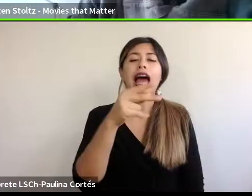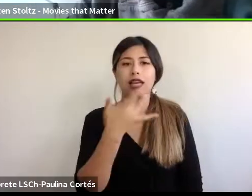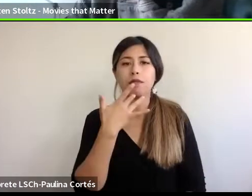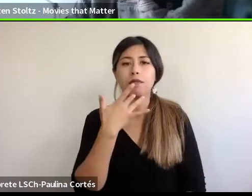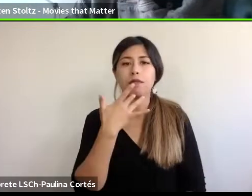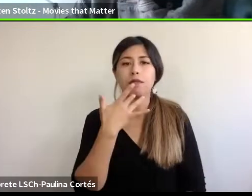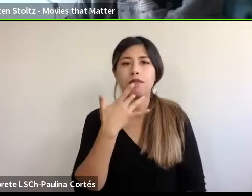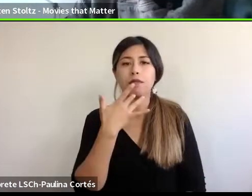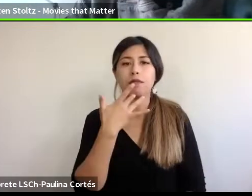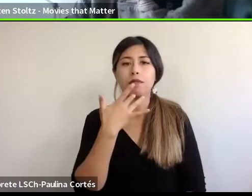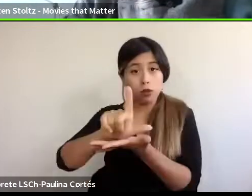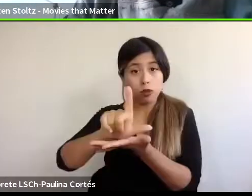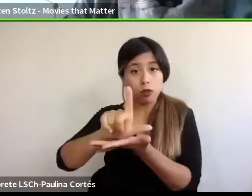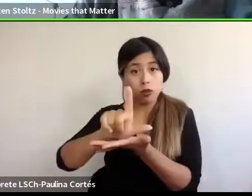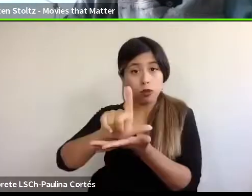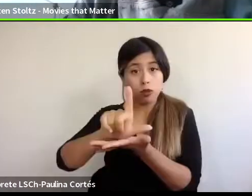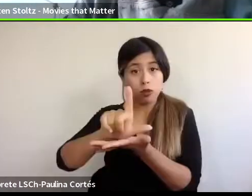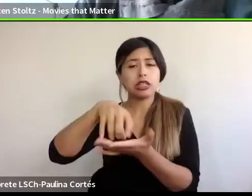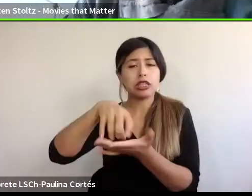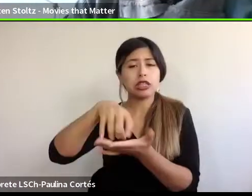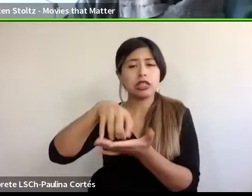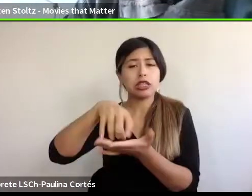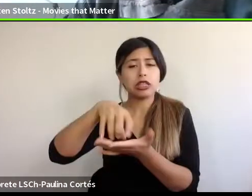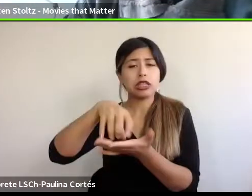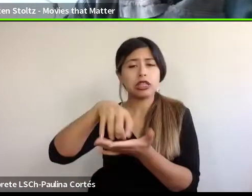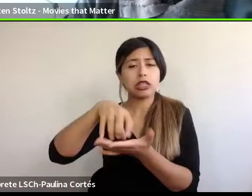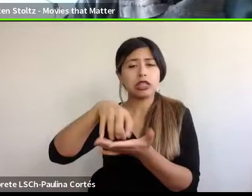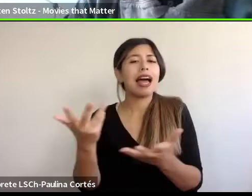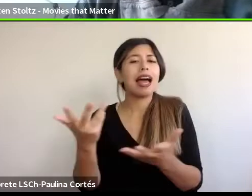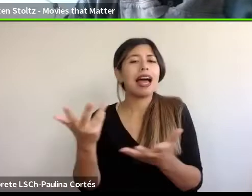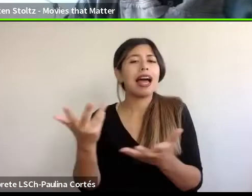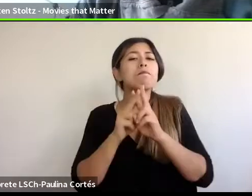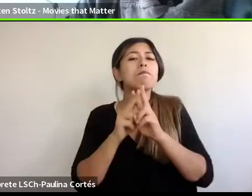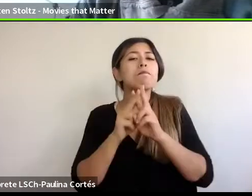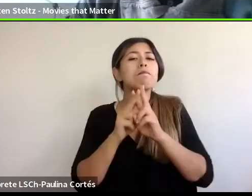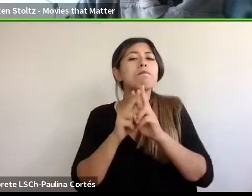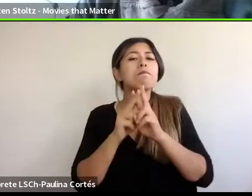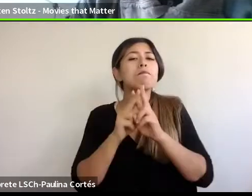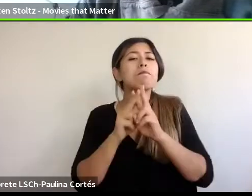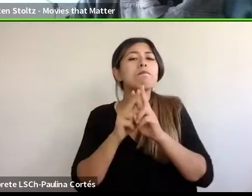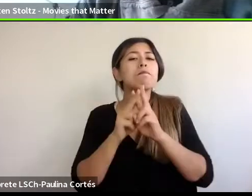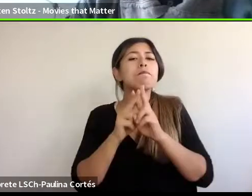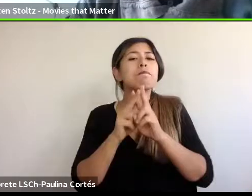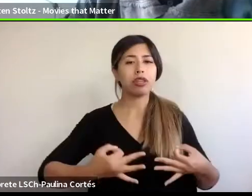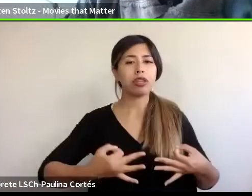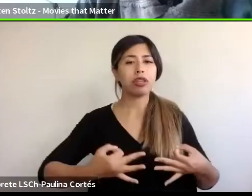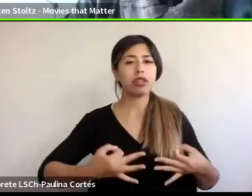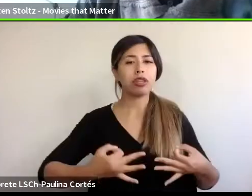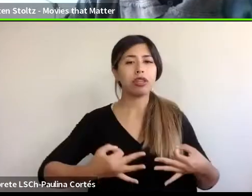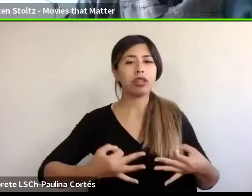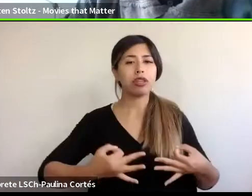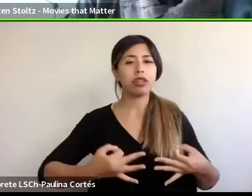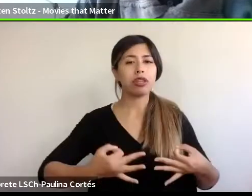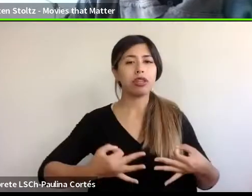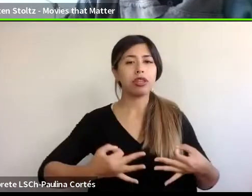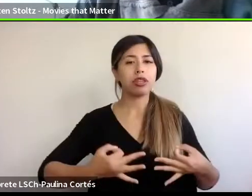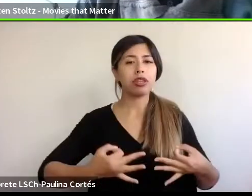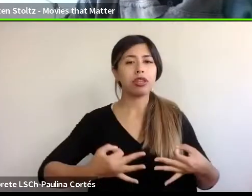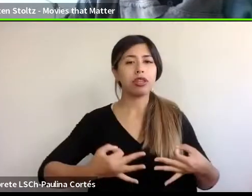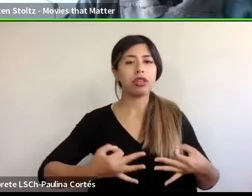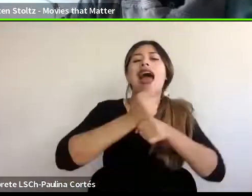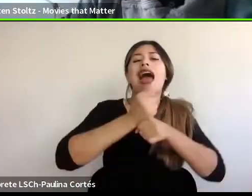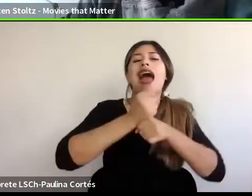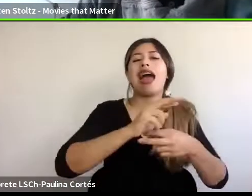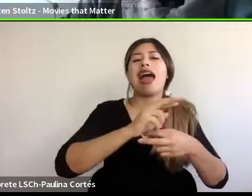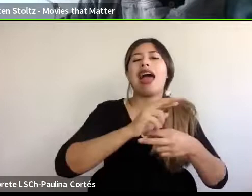And that's where all the embassies are, that's where the politicians are, and that's where the International Criminal Court is. So there's a very clear